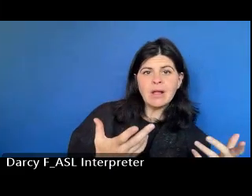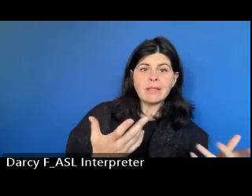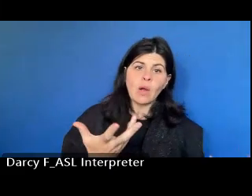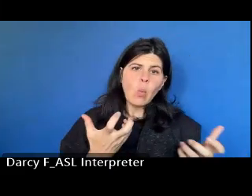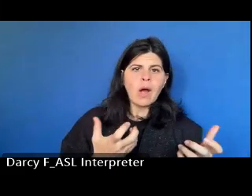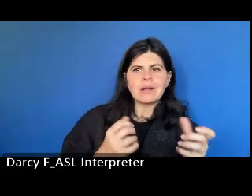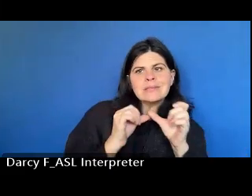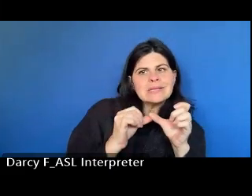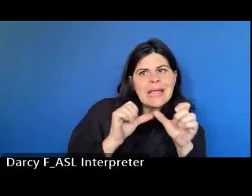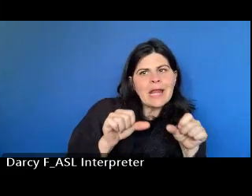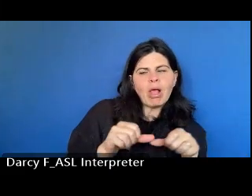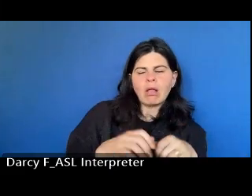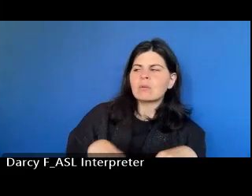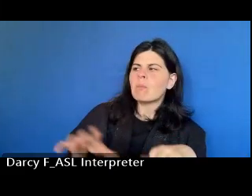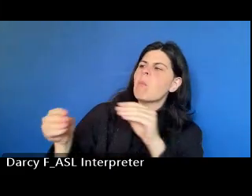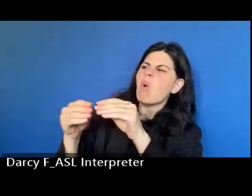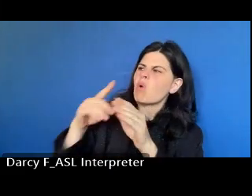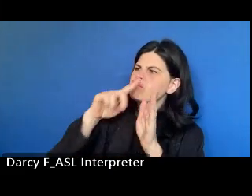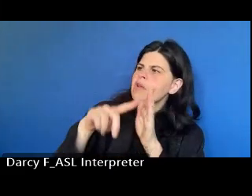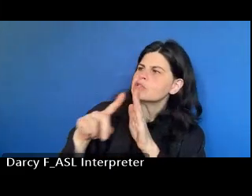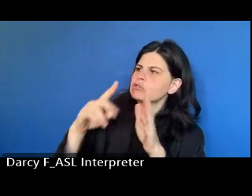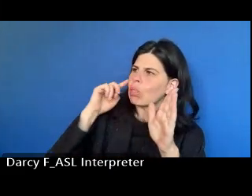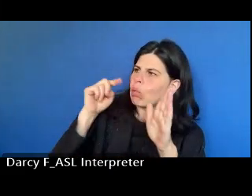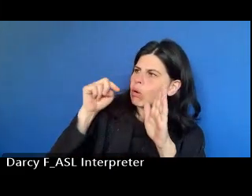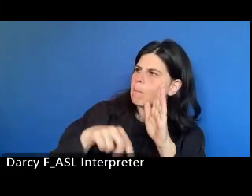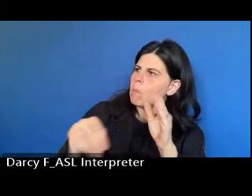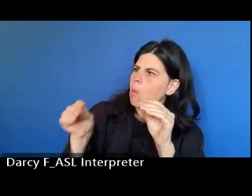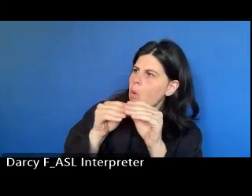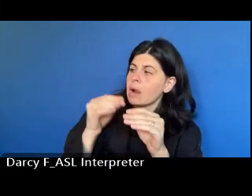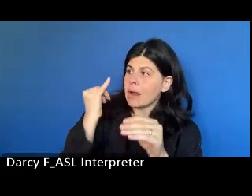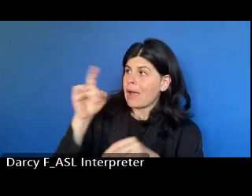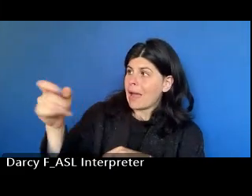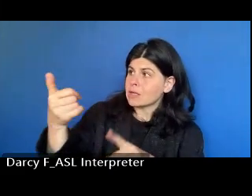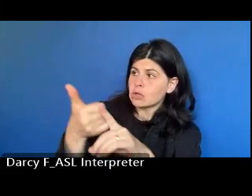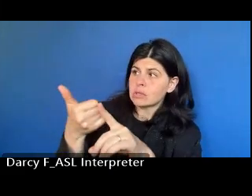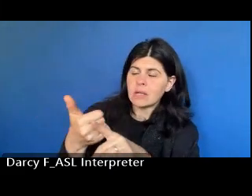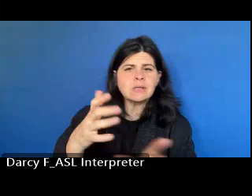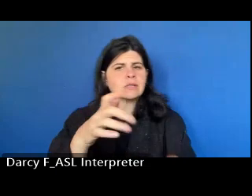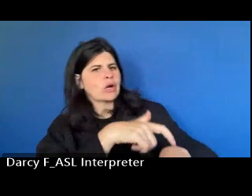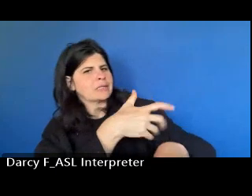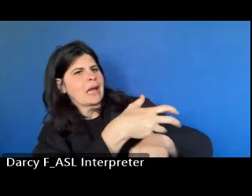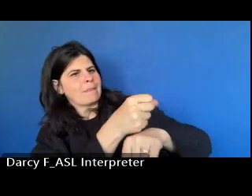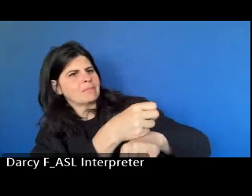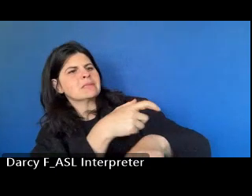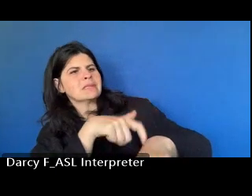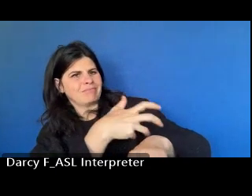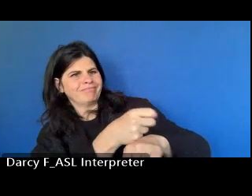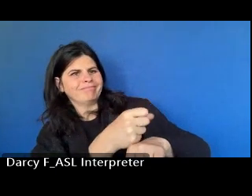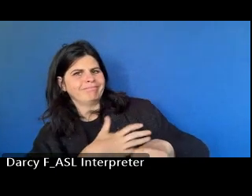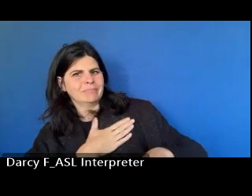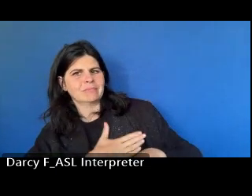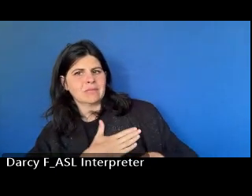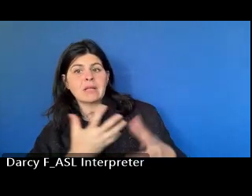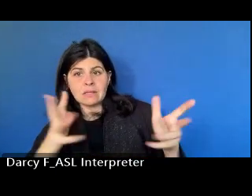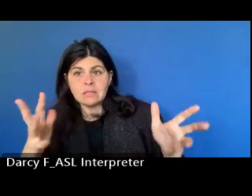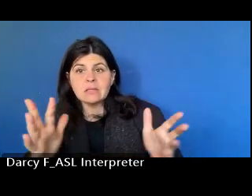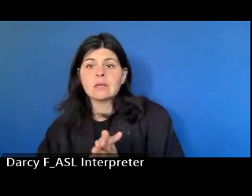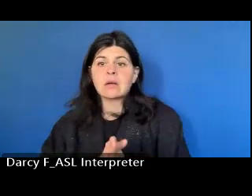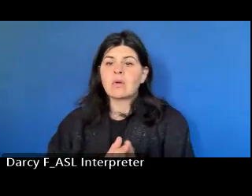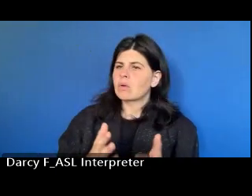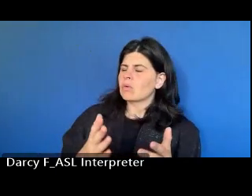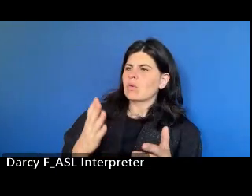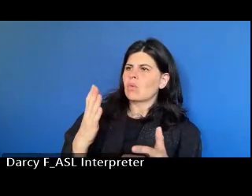it a little bit more, and you need to ask yourself, if we're supposed to diversify our finances, why would we? This is it. Why would we